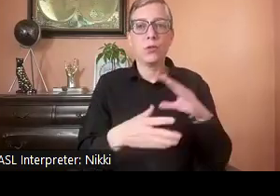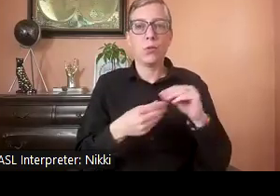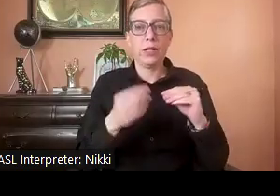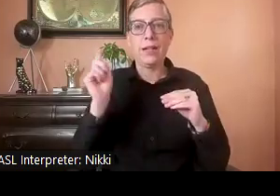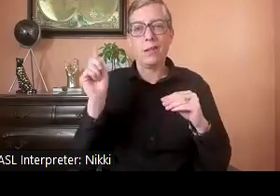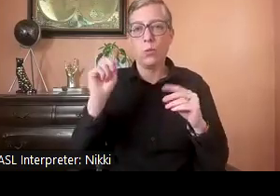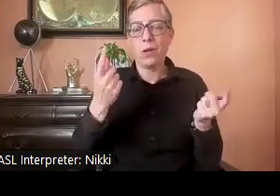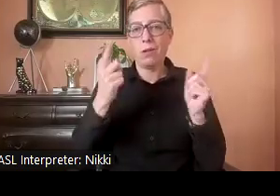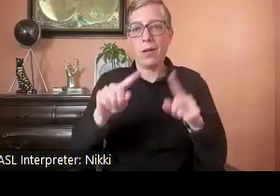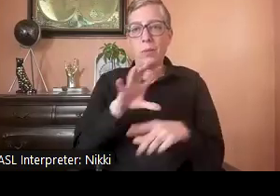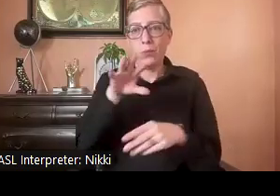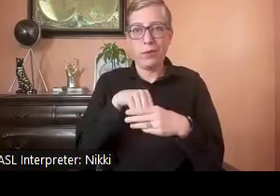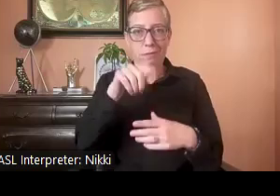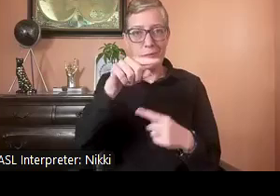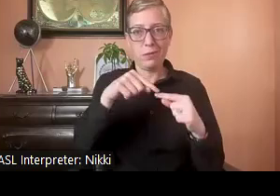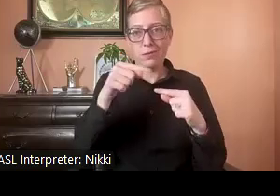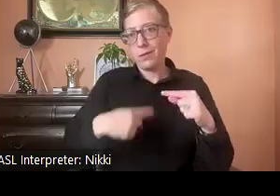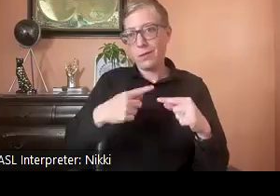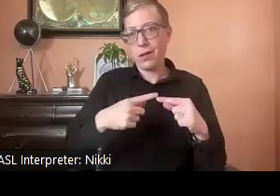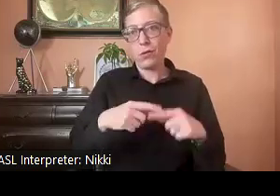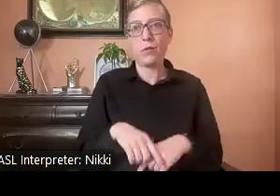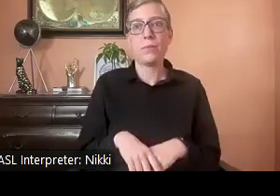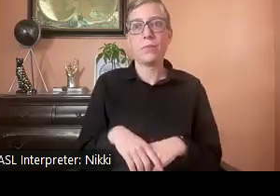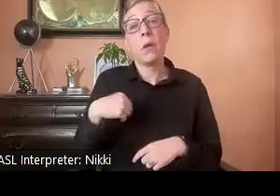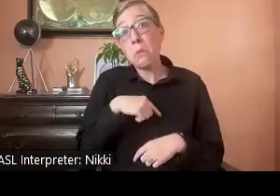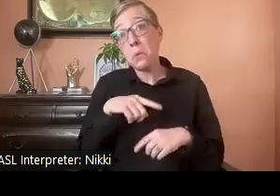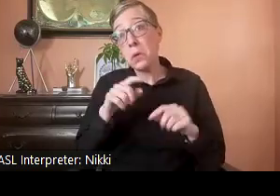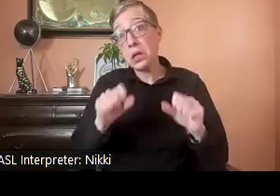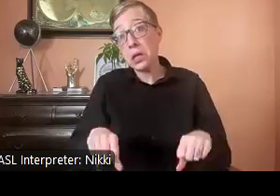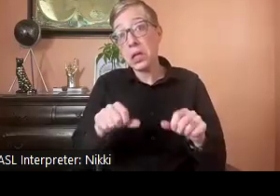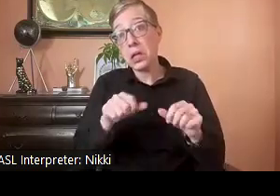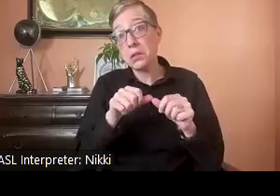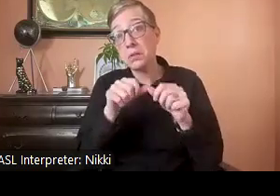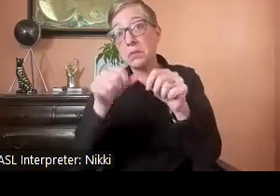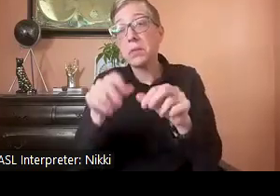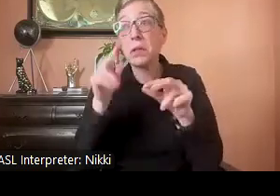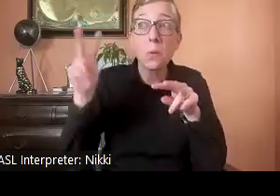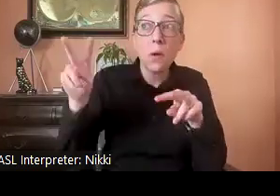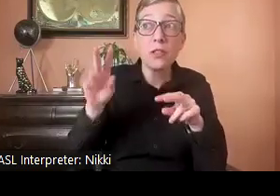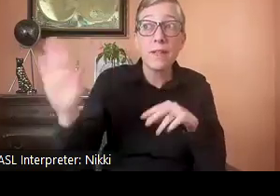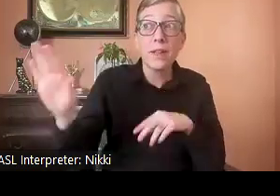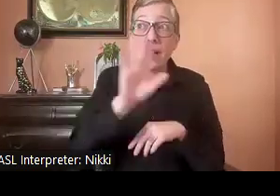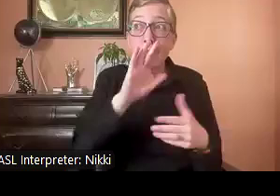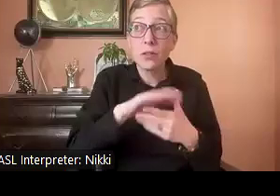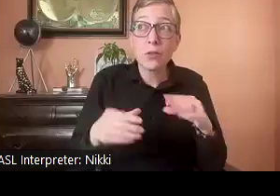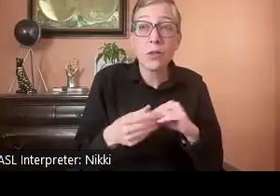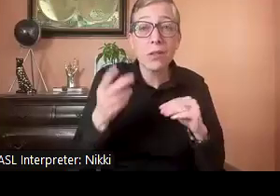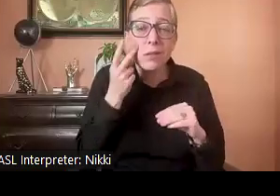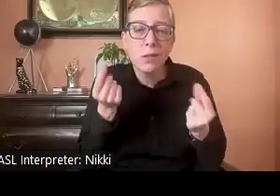right? We can keep following their story for the future and see where it leads and see if it takes us anywhere